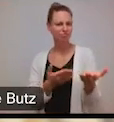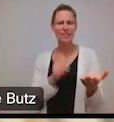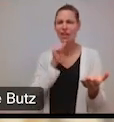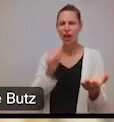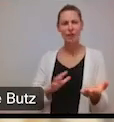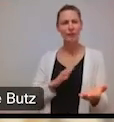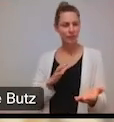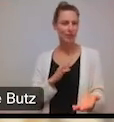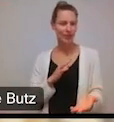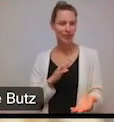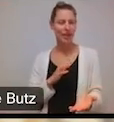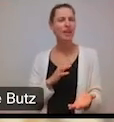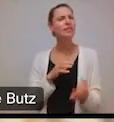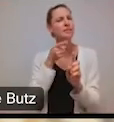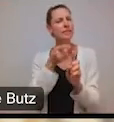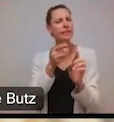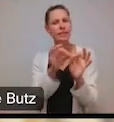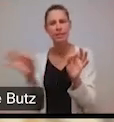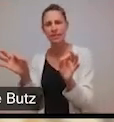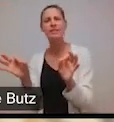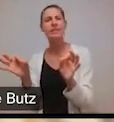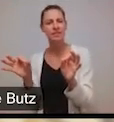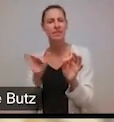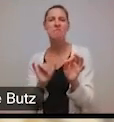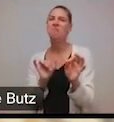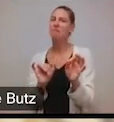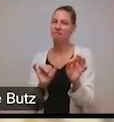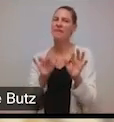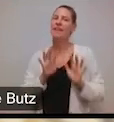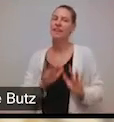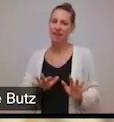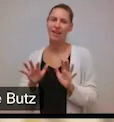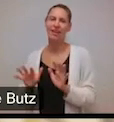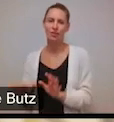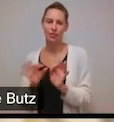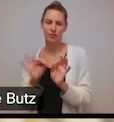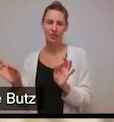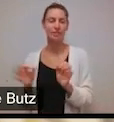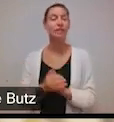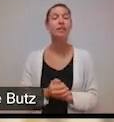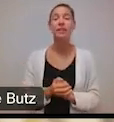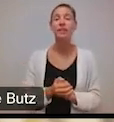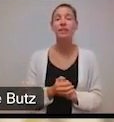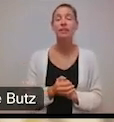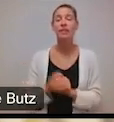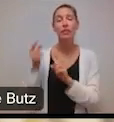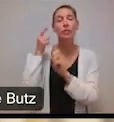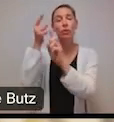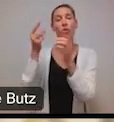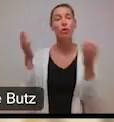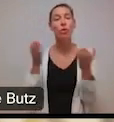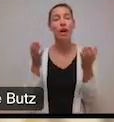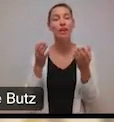here that make it sound really, really casual. So the goal here is to add